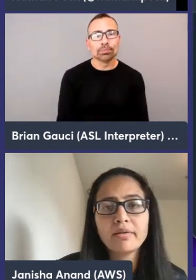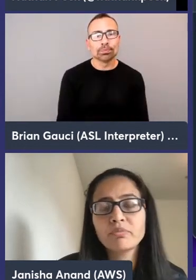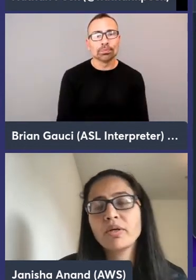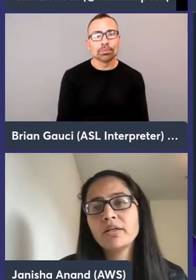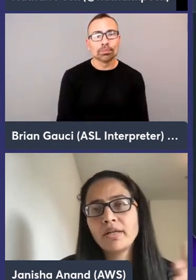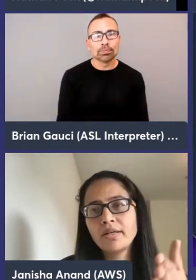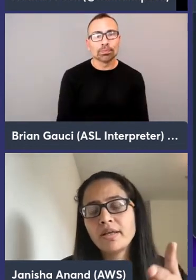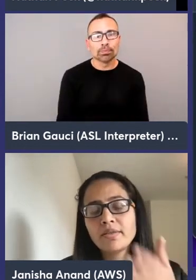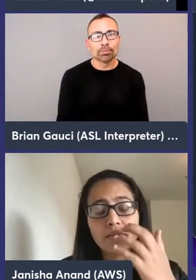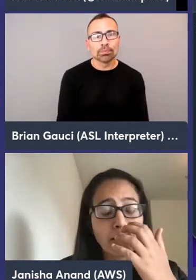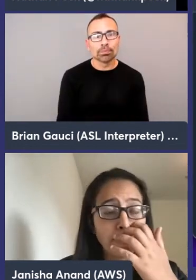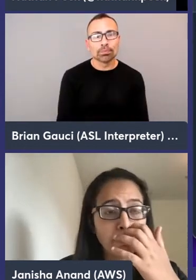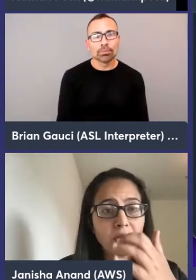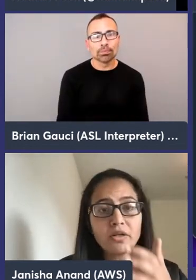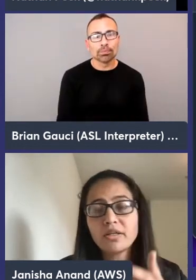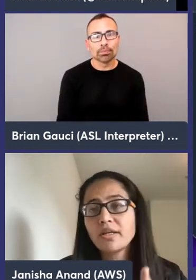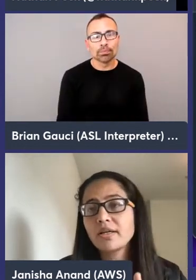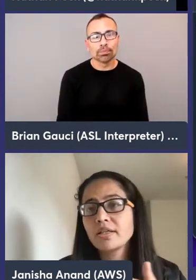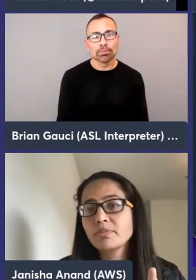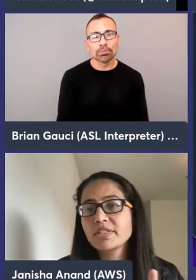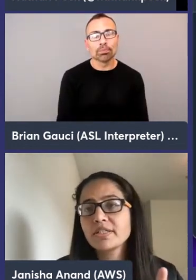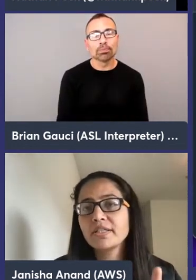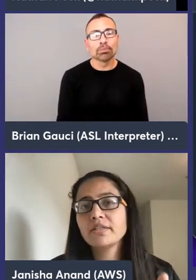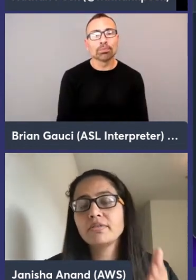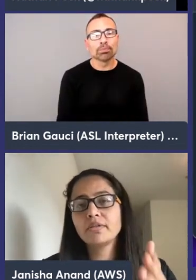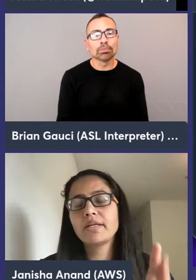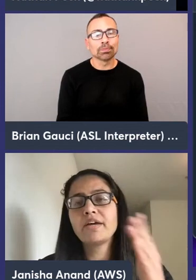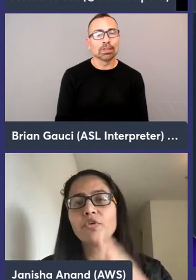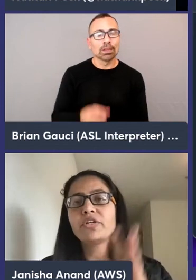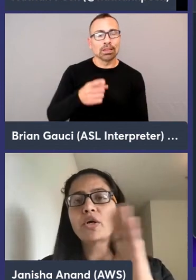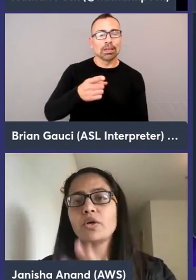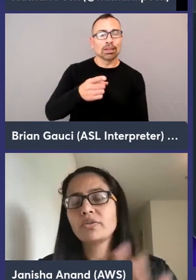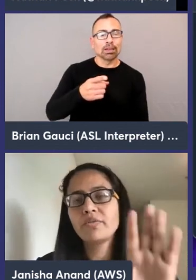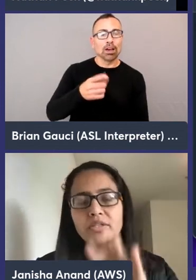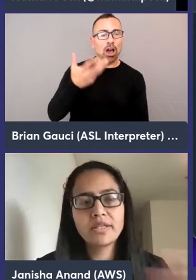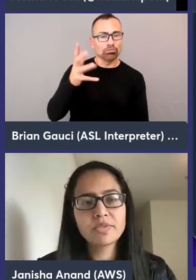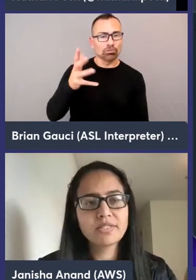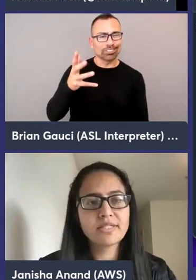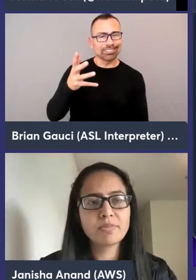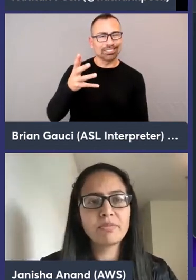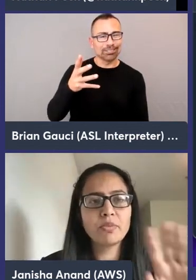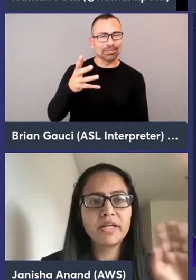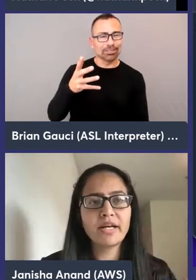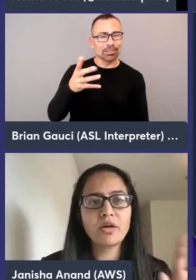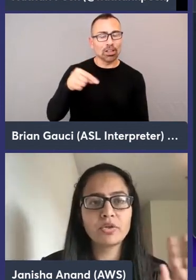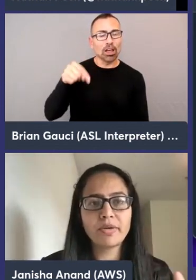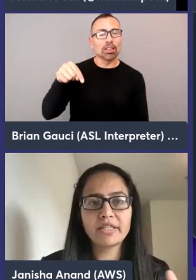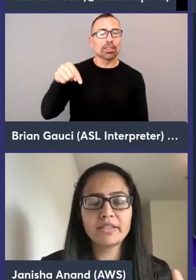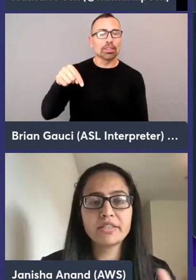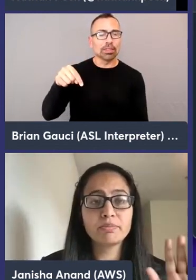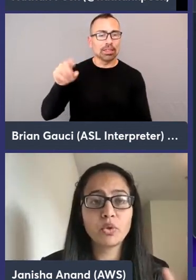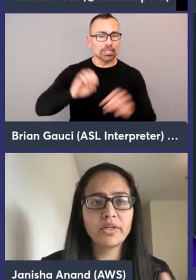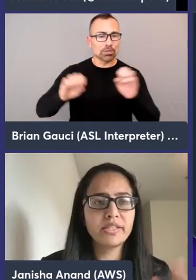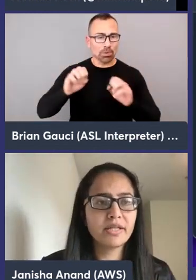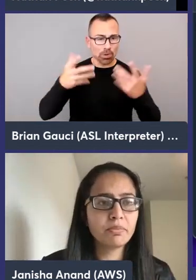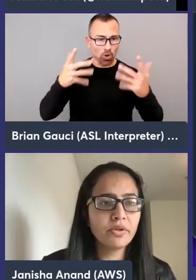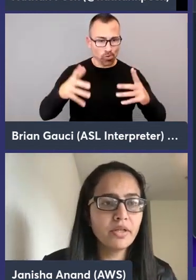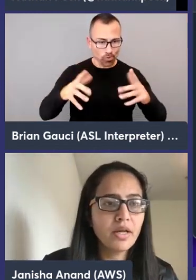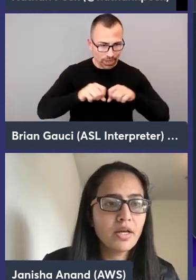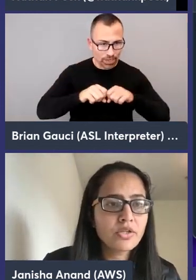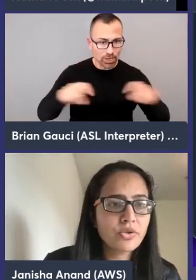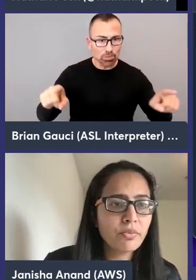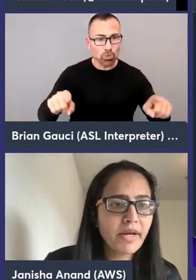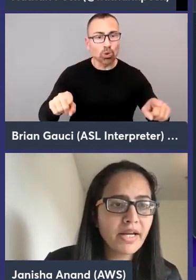I not explicitly, like I've already, there was this experiment where I had automatically deployed the